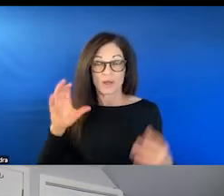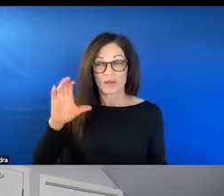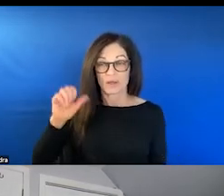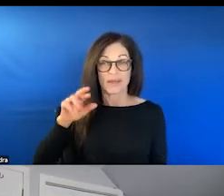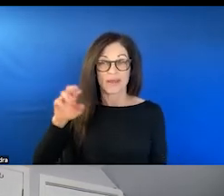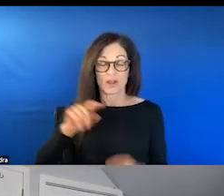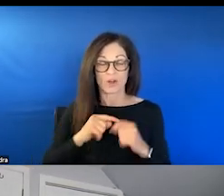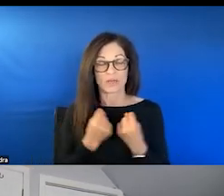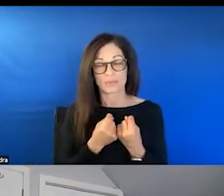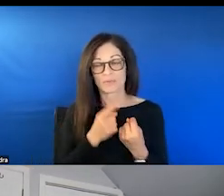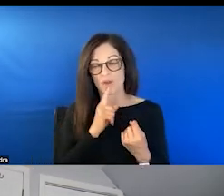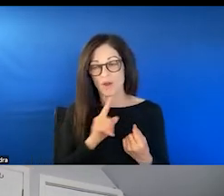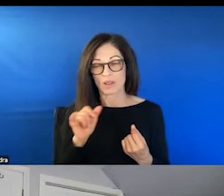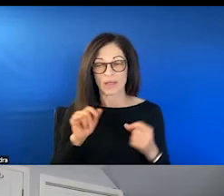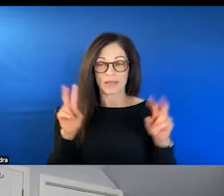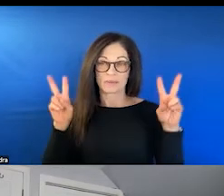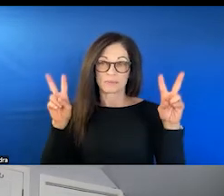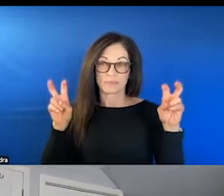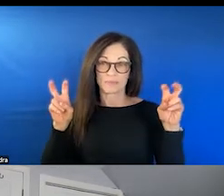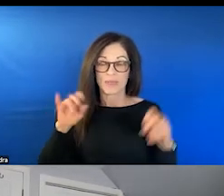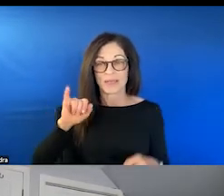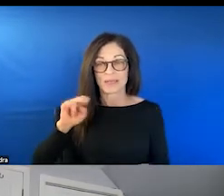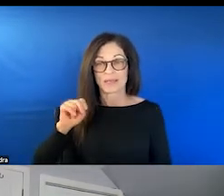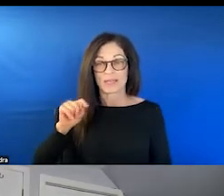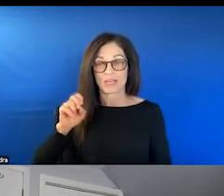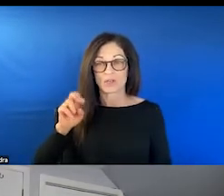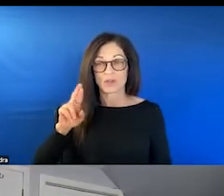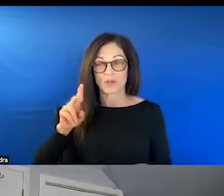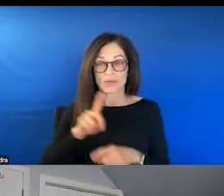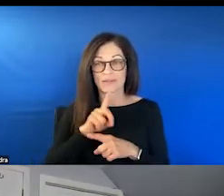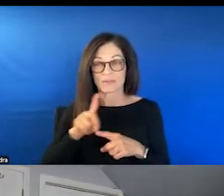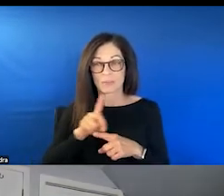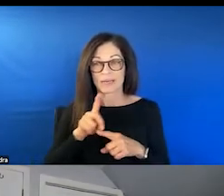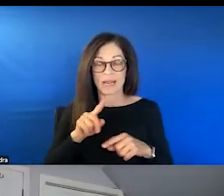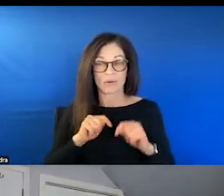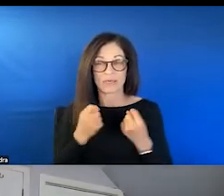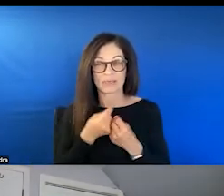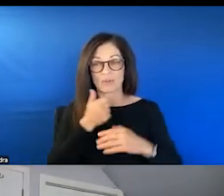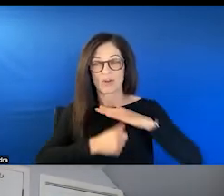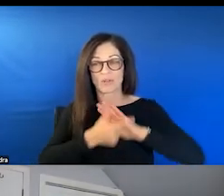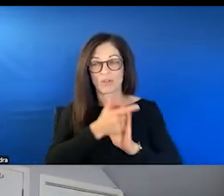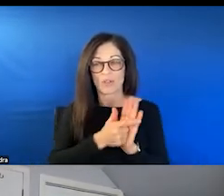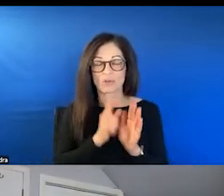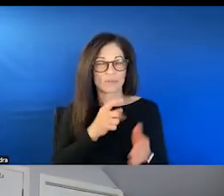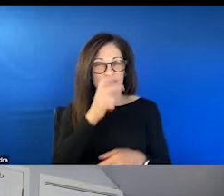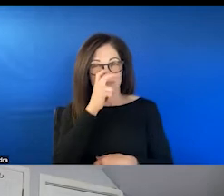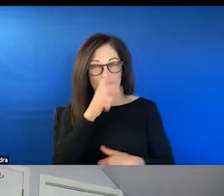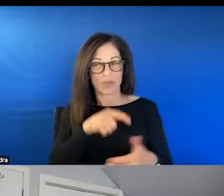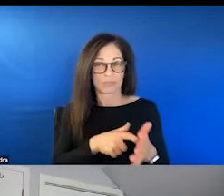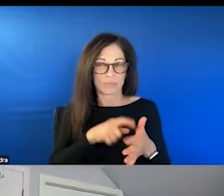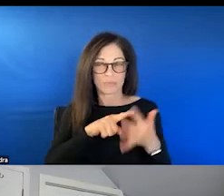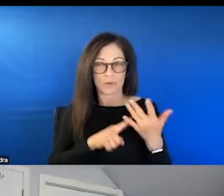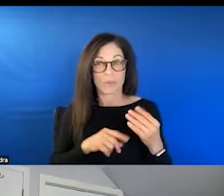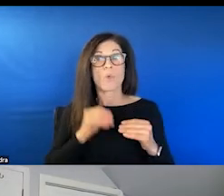are treated as, quote unquote, interdisciplinary teams under the law. And so there are strict protocols which are even stricter than